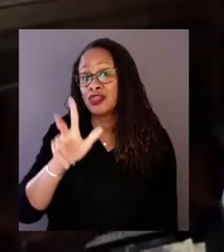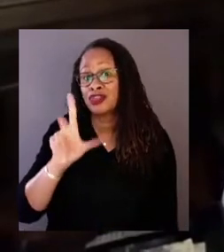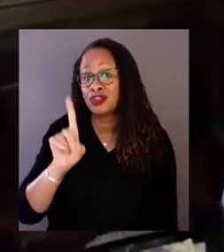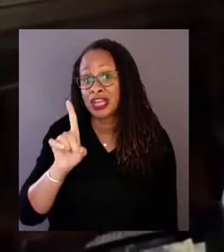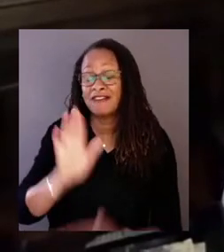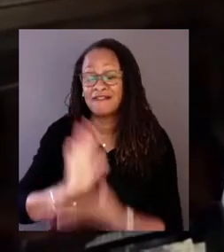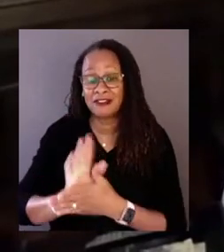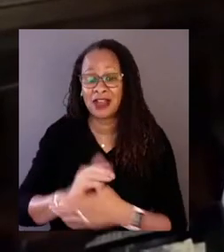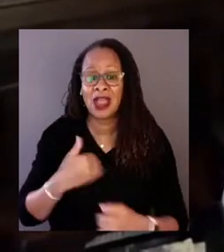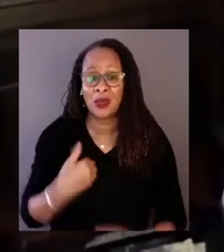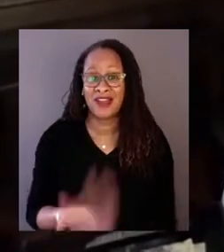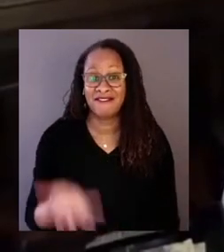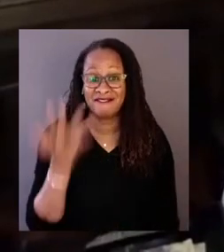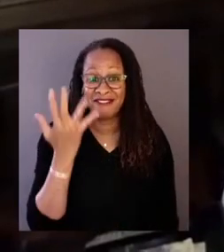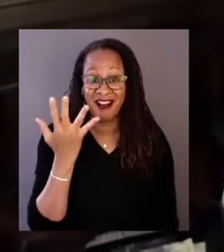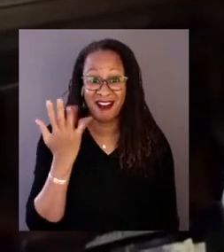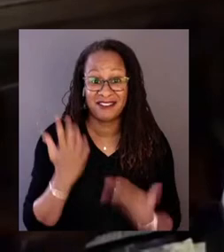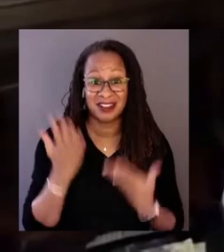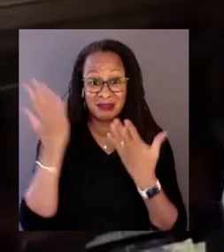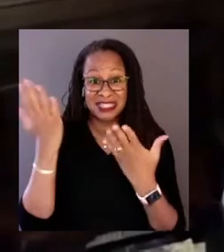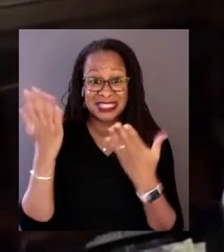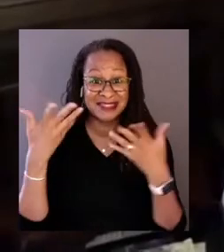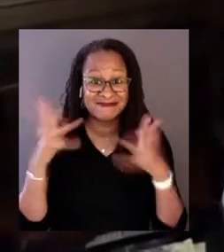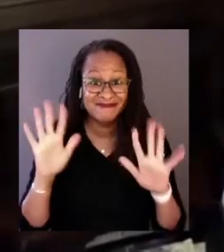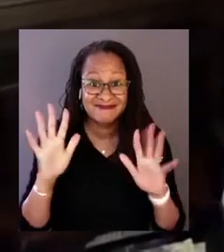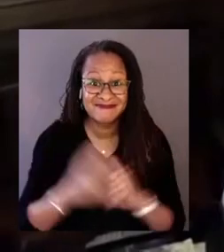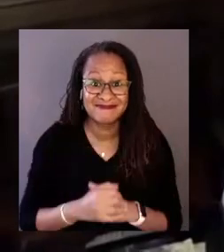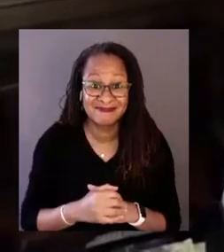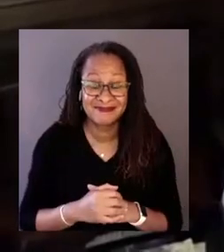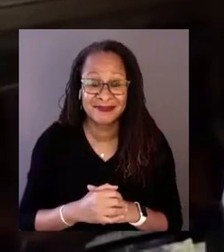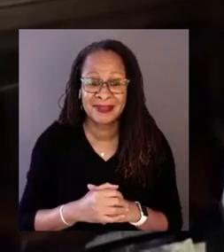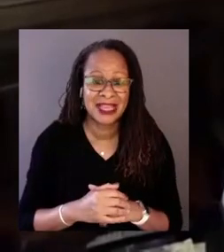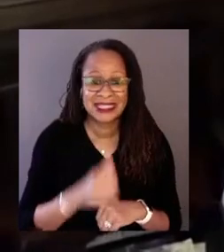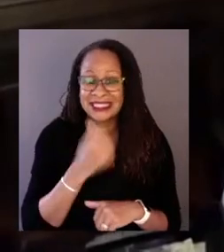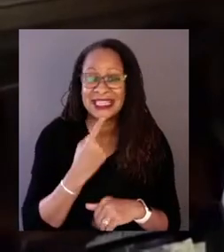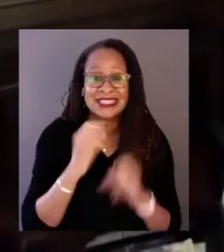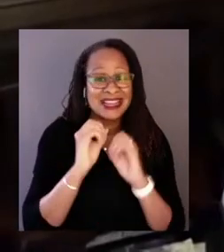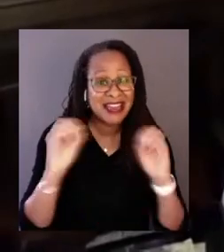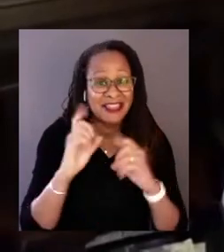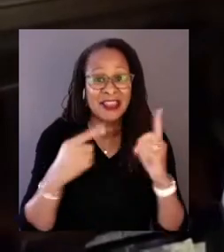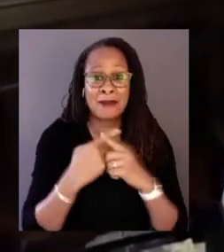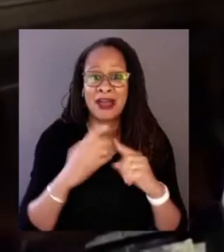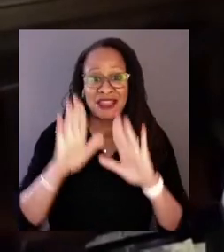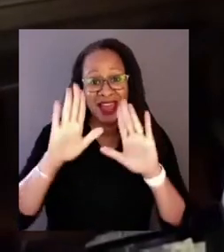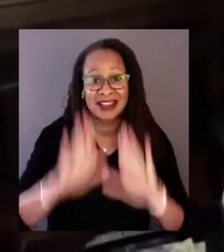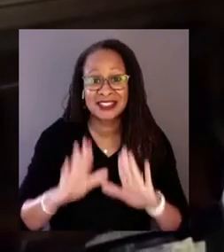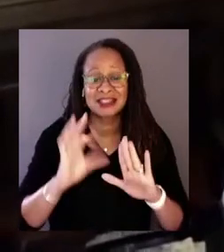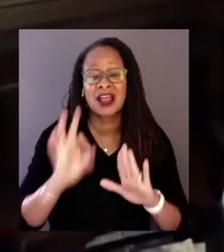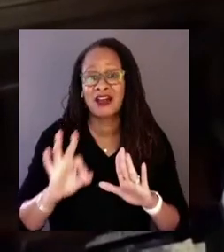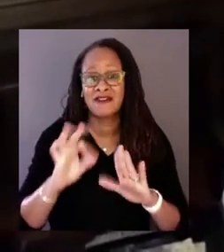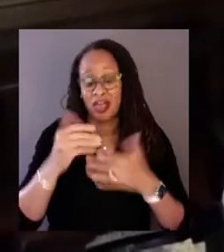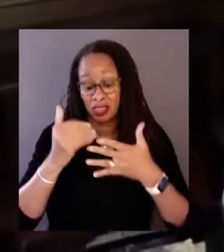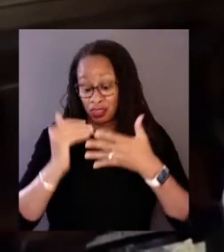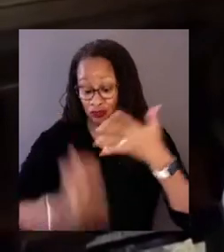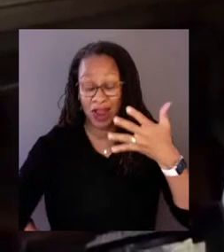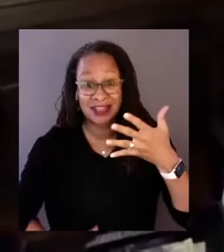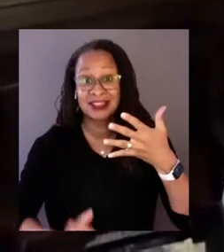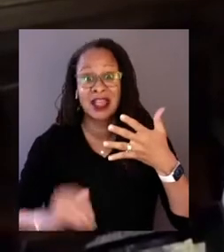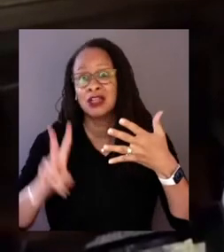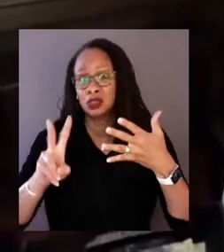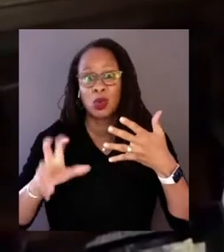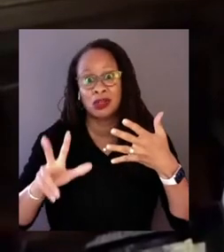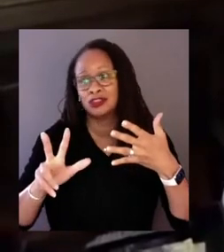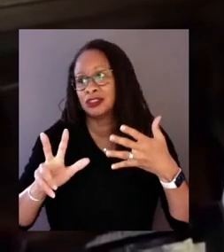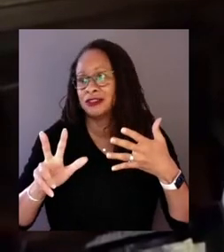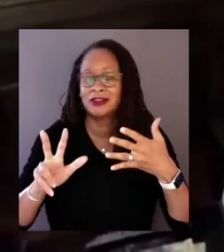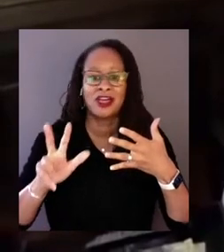5 nominees, and that doesn't say anything about the excellence of, you know, the rest of those 200 and you